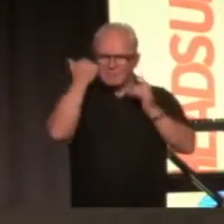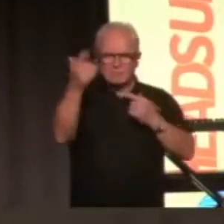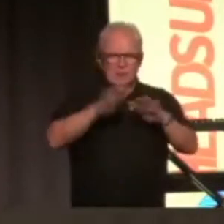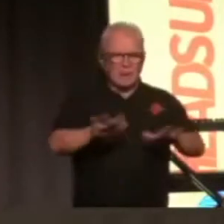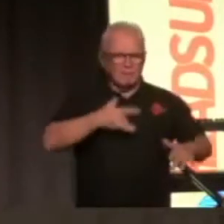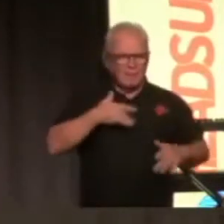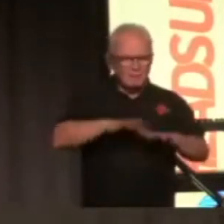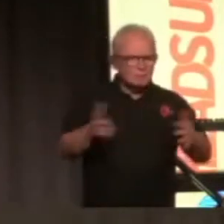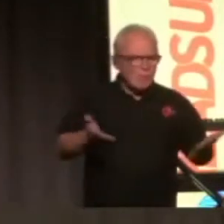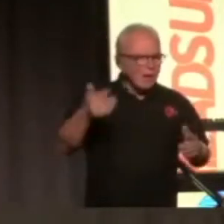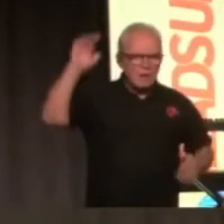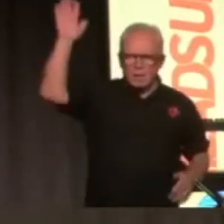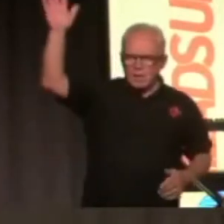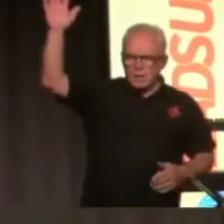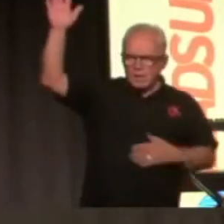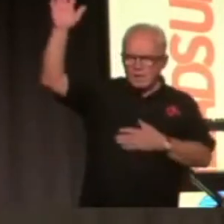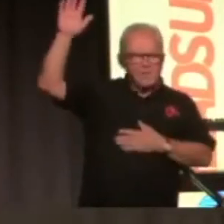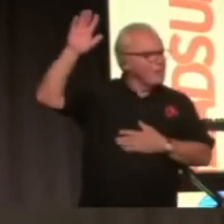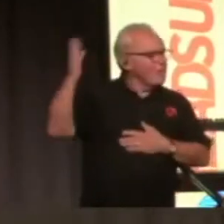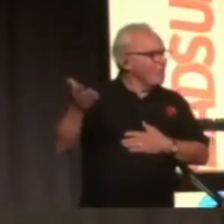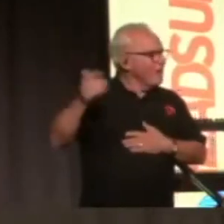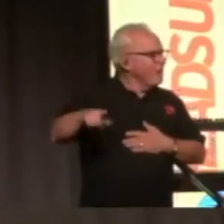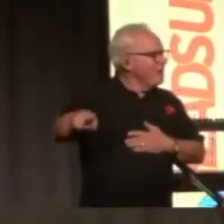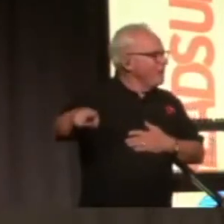today? Anybody here from Belfast?